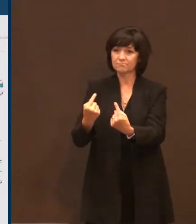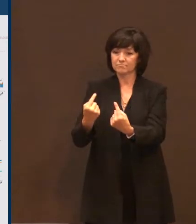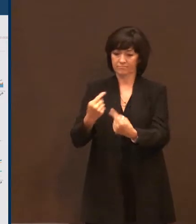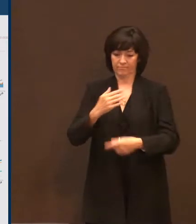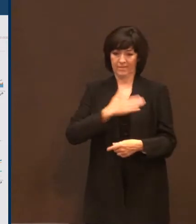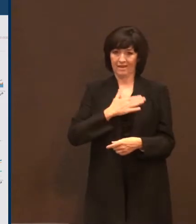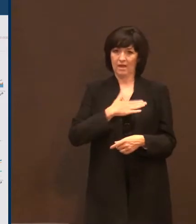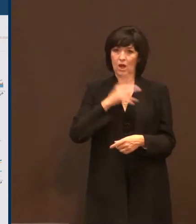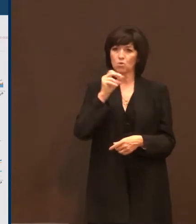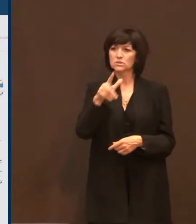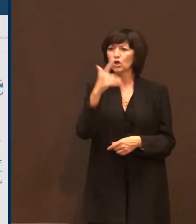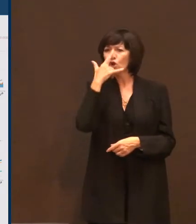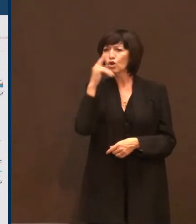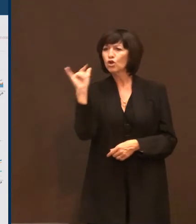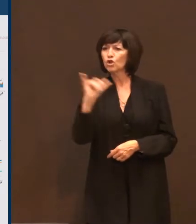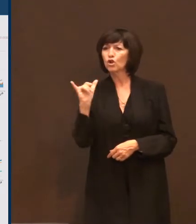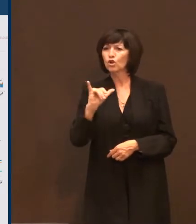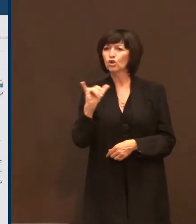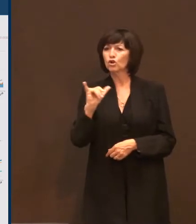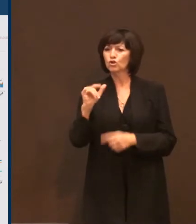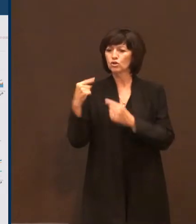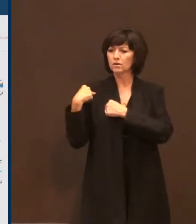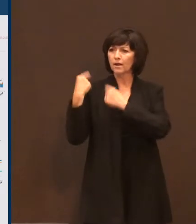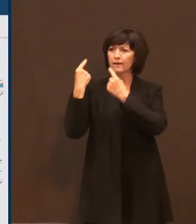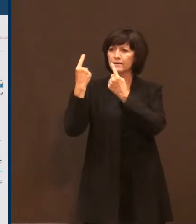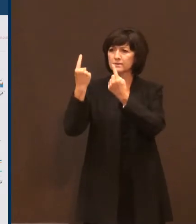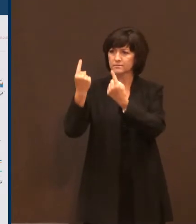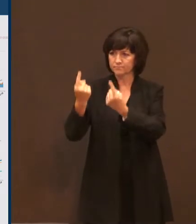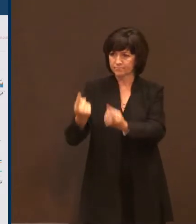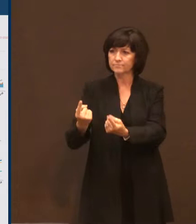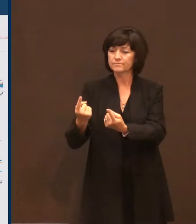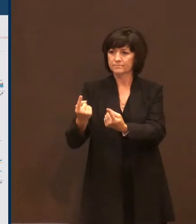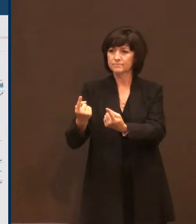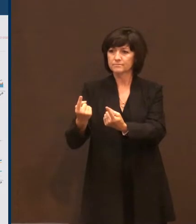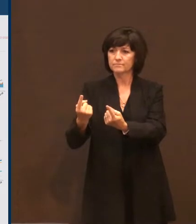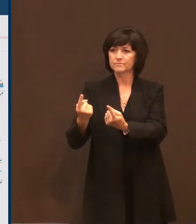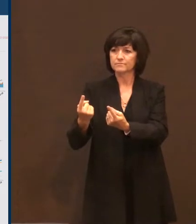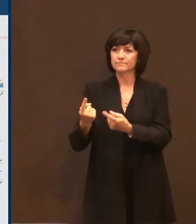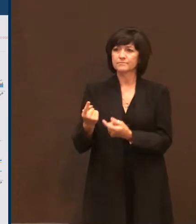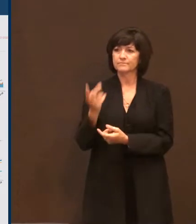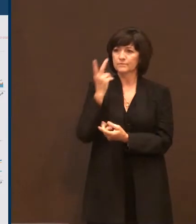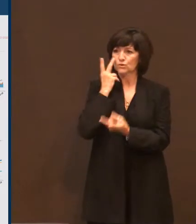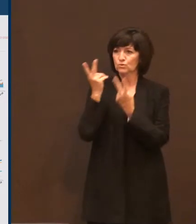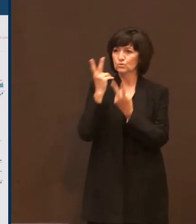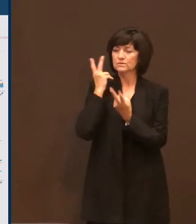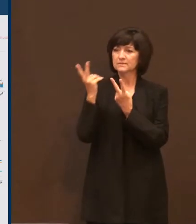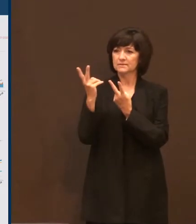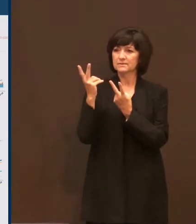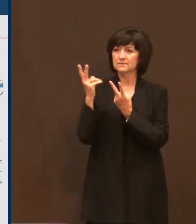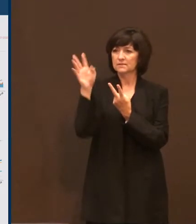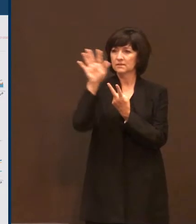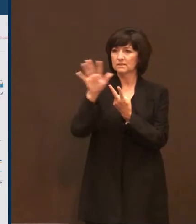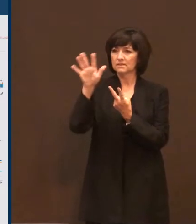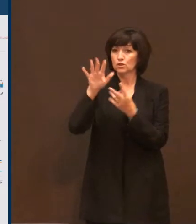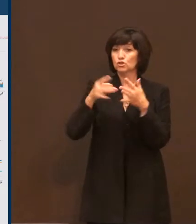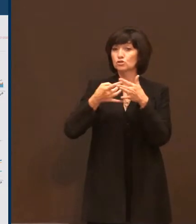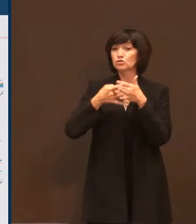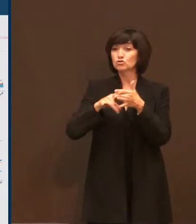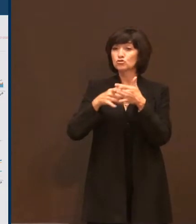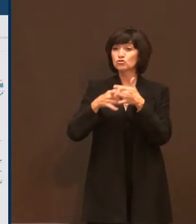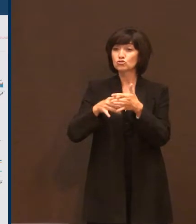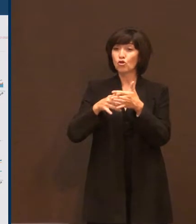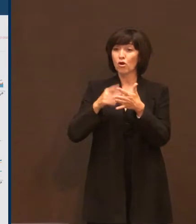of current hospitalizations now starting there at a date in April,